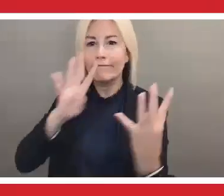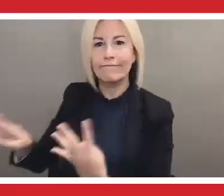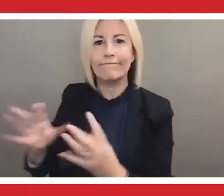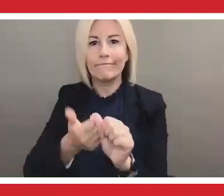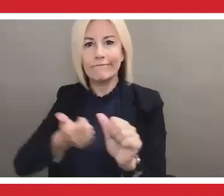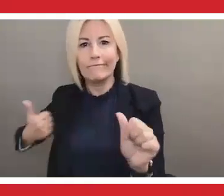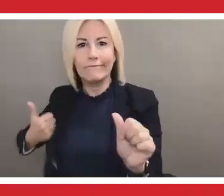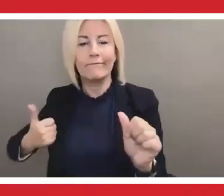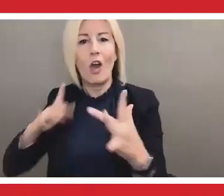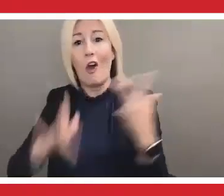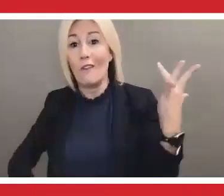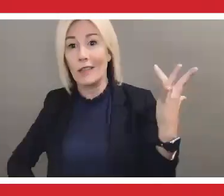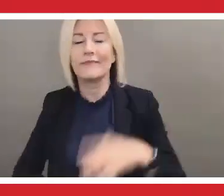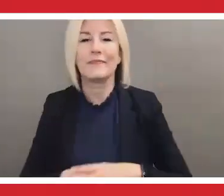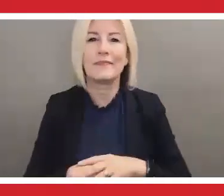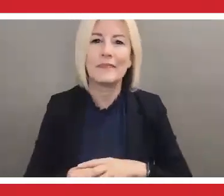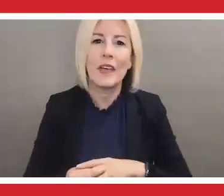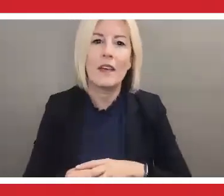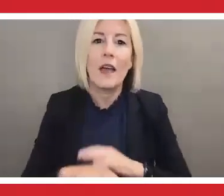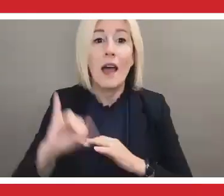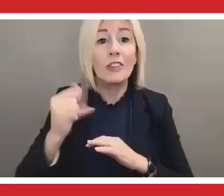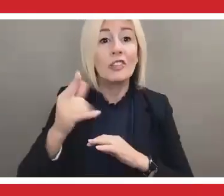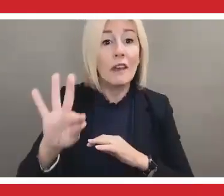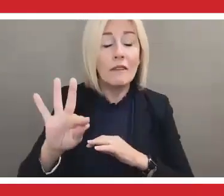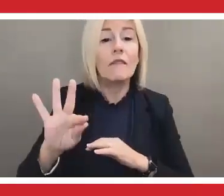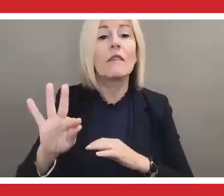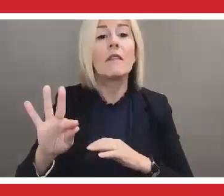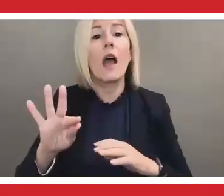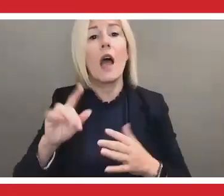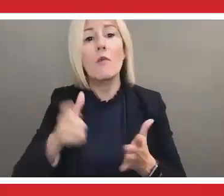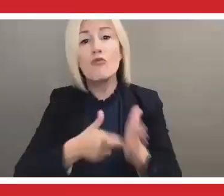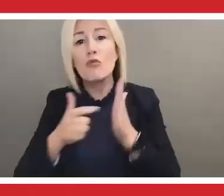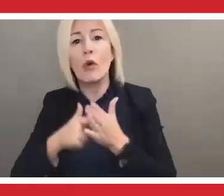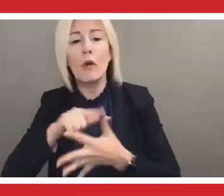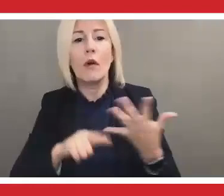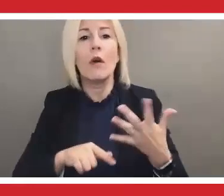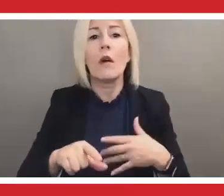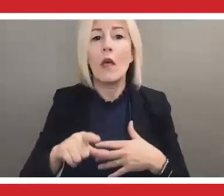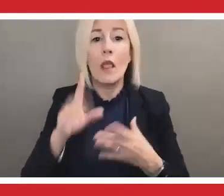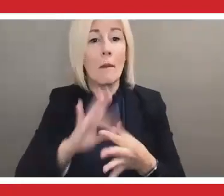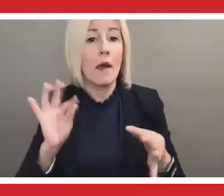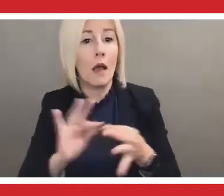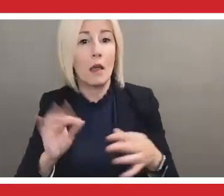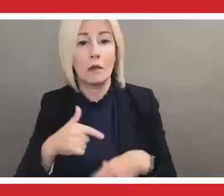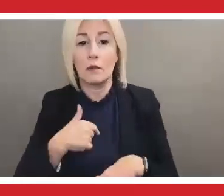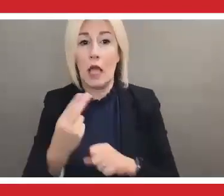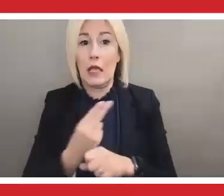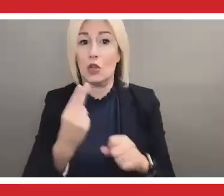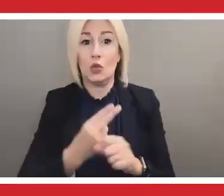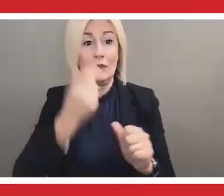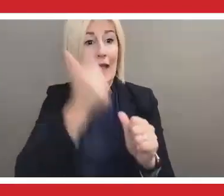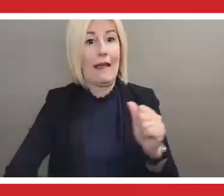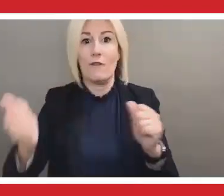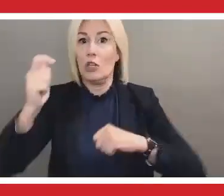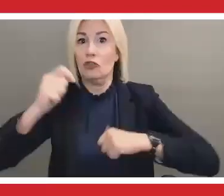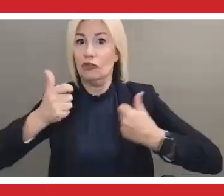offline. Back to IGF and Katowice protocol, Katowice IGF messages, I used personally every occasion to